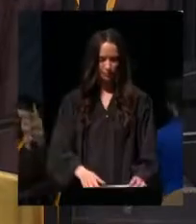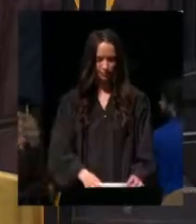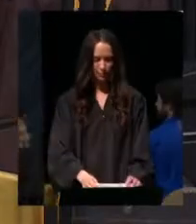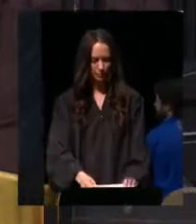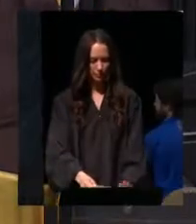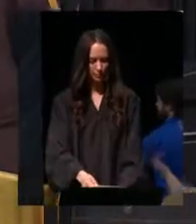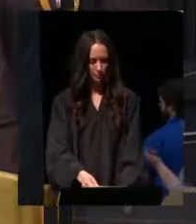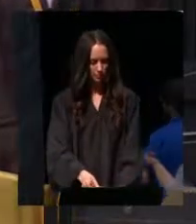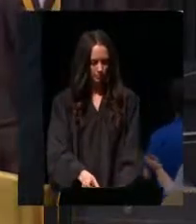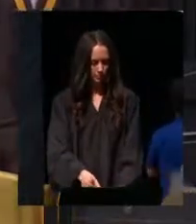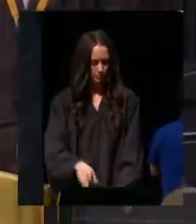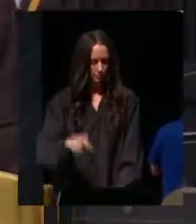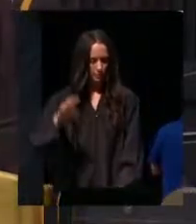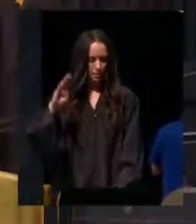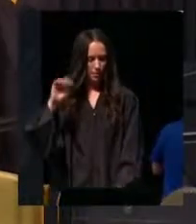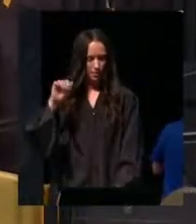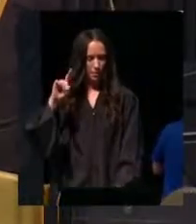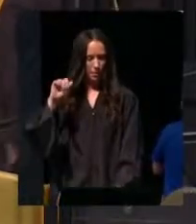Bottle Monger.